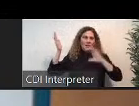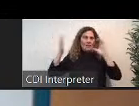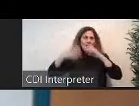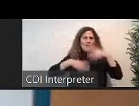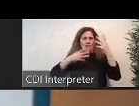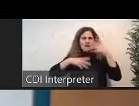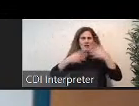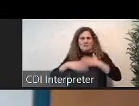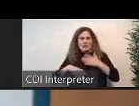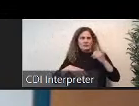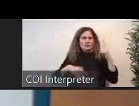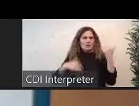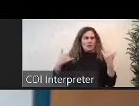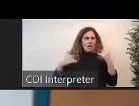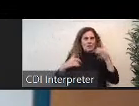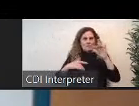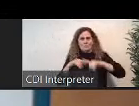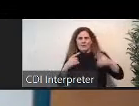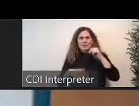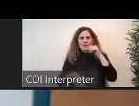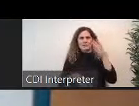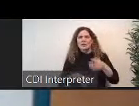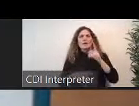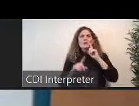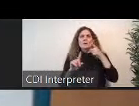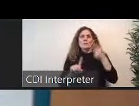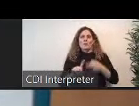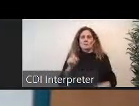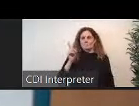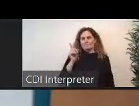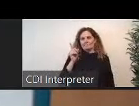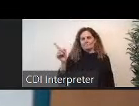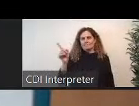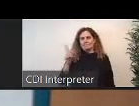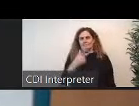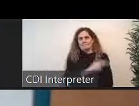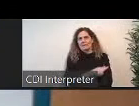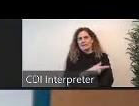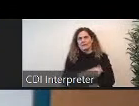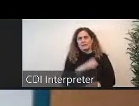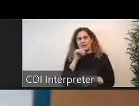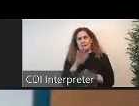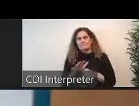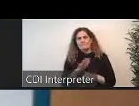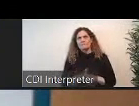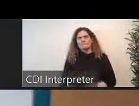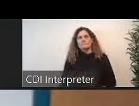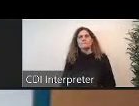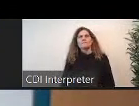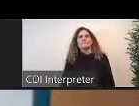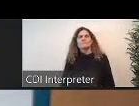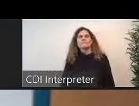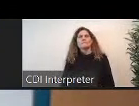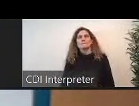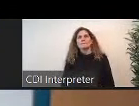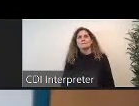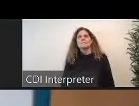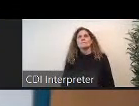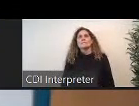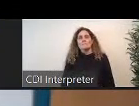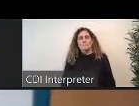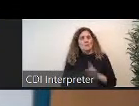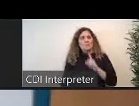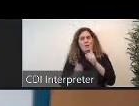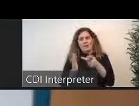Collectively, the local health department leaders believe in the importance of getting vaccine to our eligible populations, and we're working hard to make sure